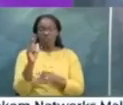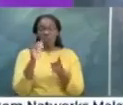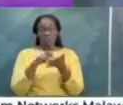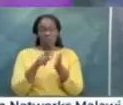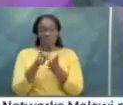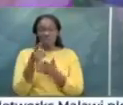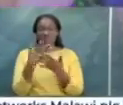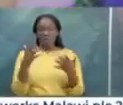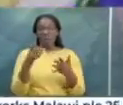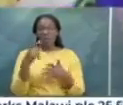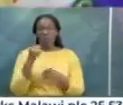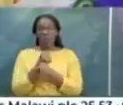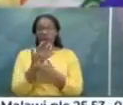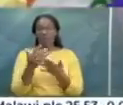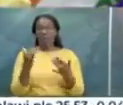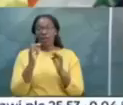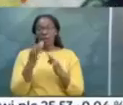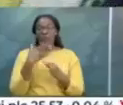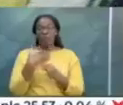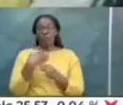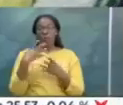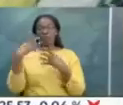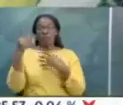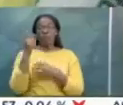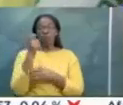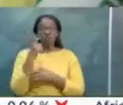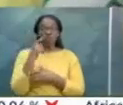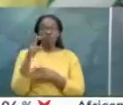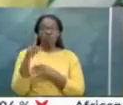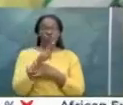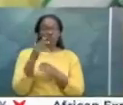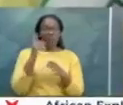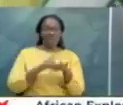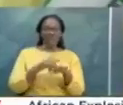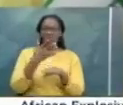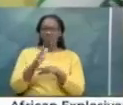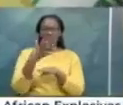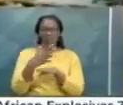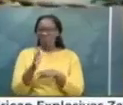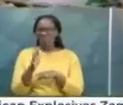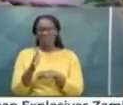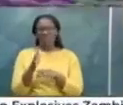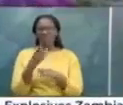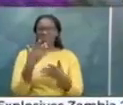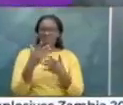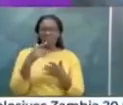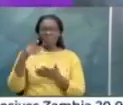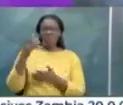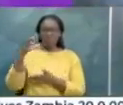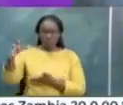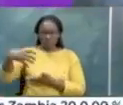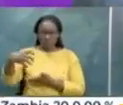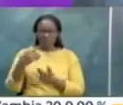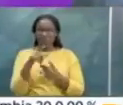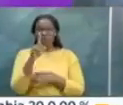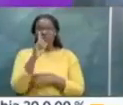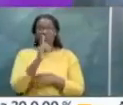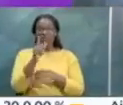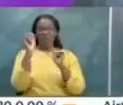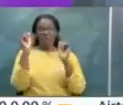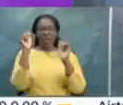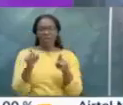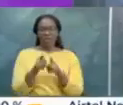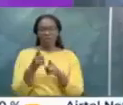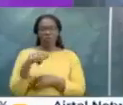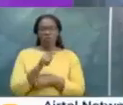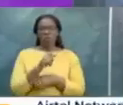you need right now during this pandemic when you don't want to go to the shop to spend some time in the retail places right now. You can just order it, SOKO